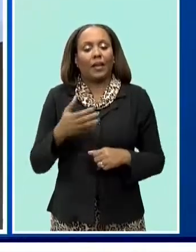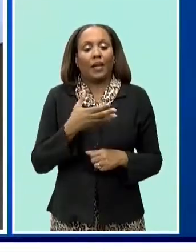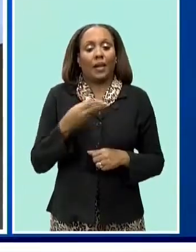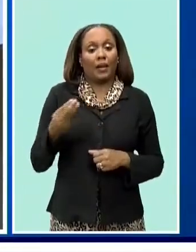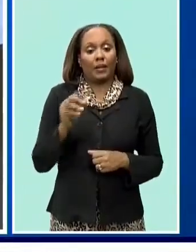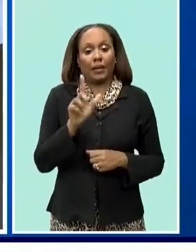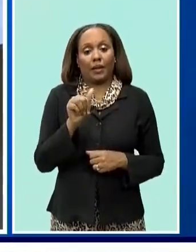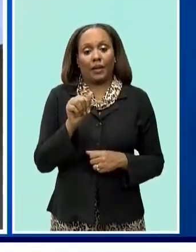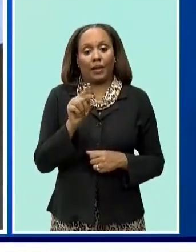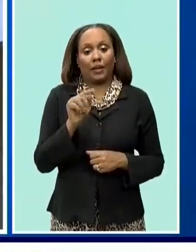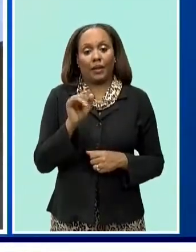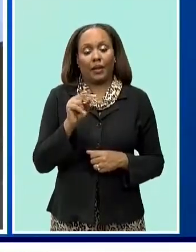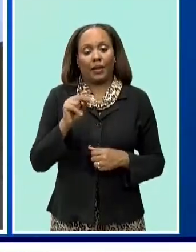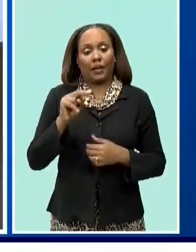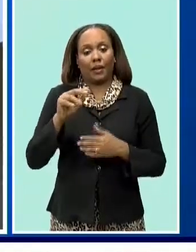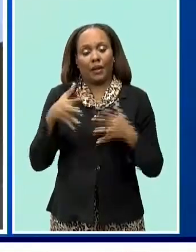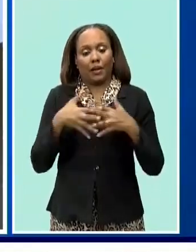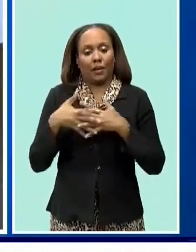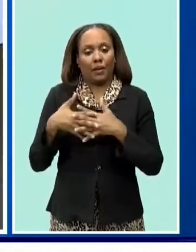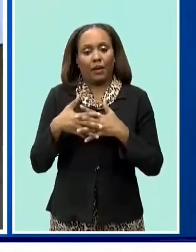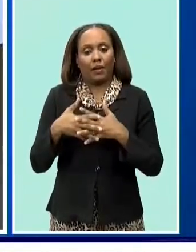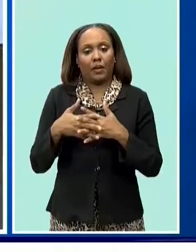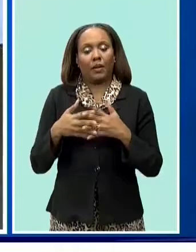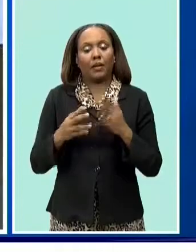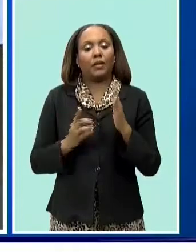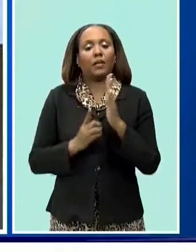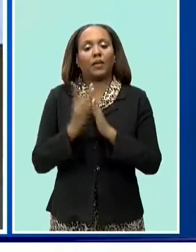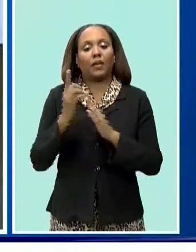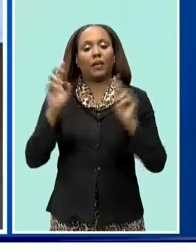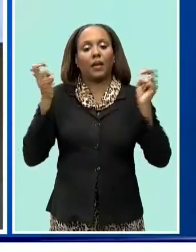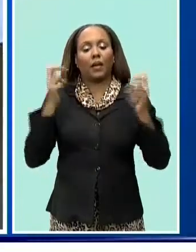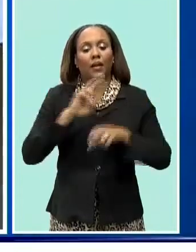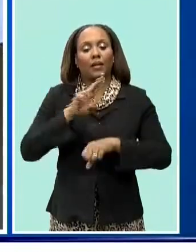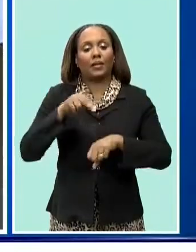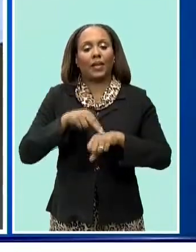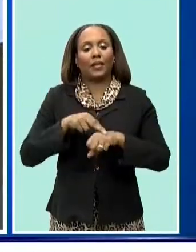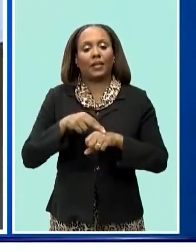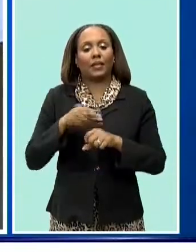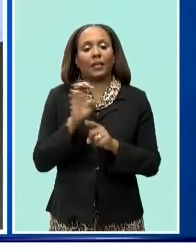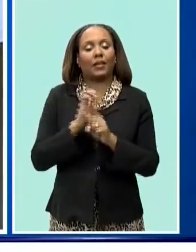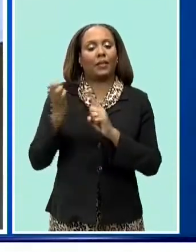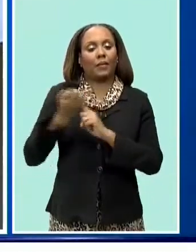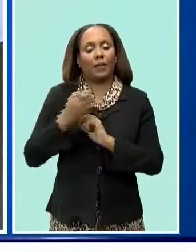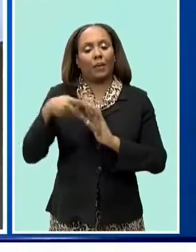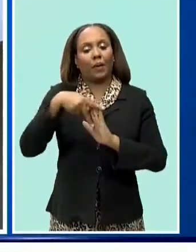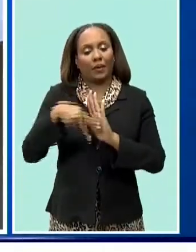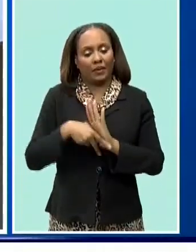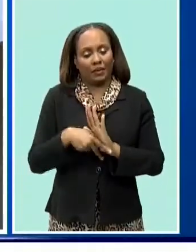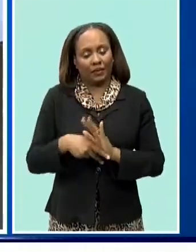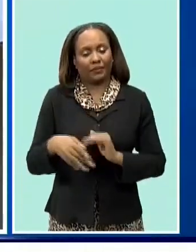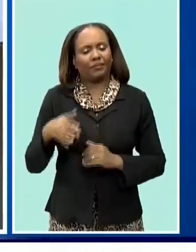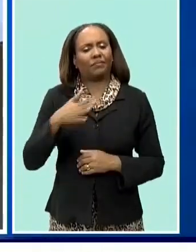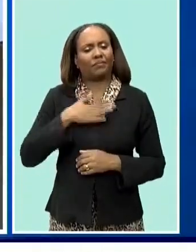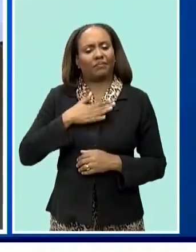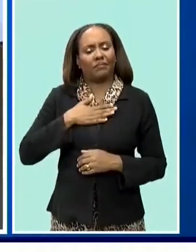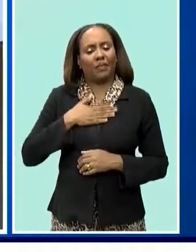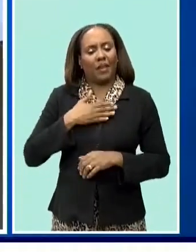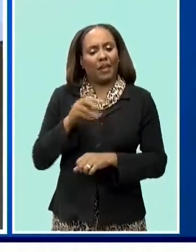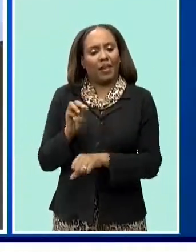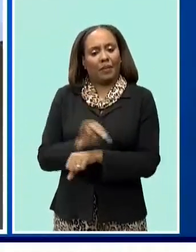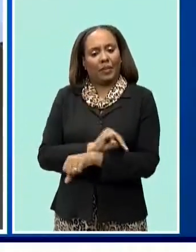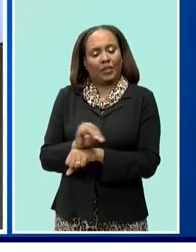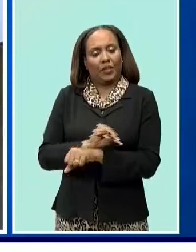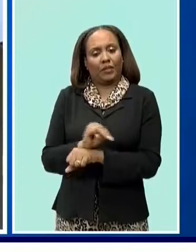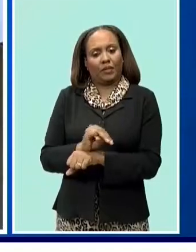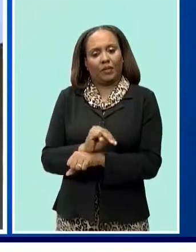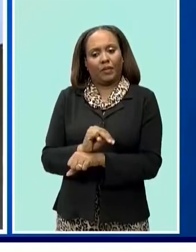develop a national green economy policy, and as such, my ministry remains committed